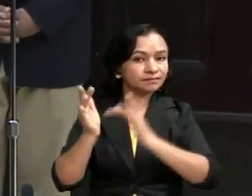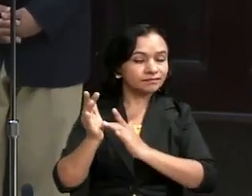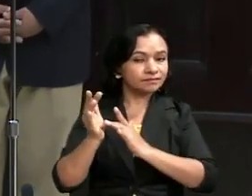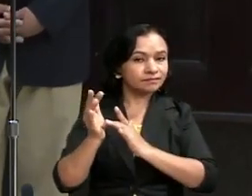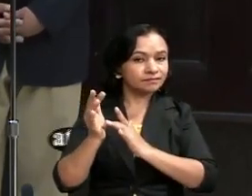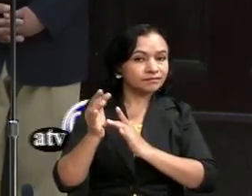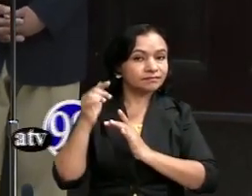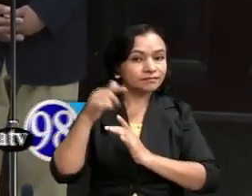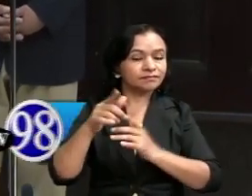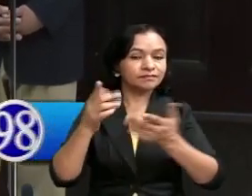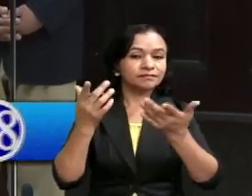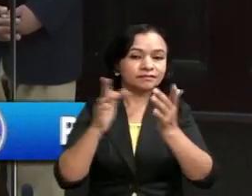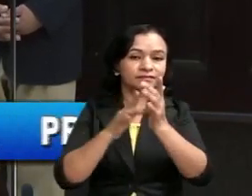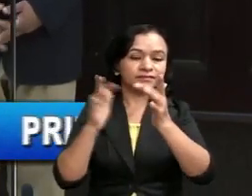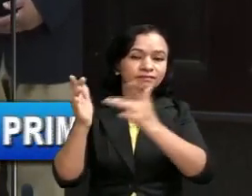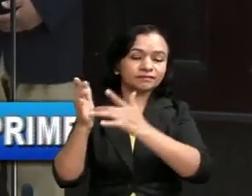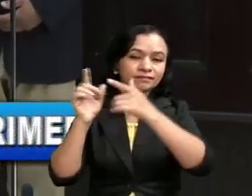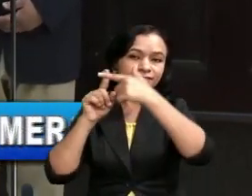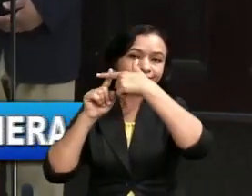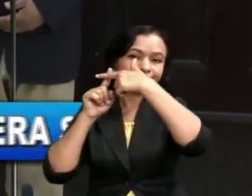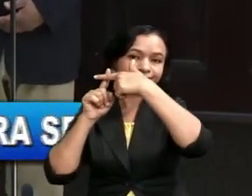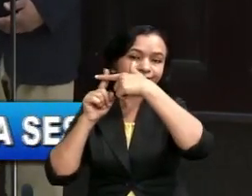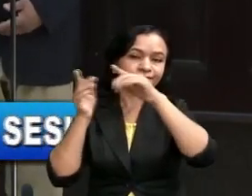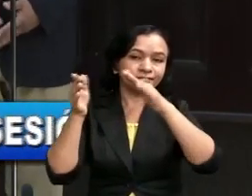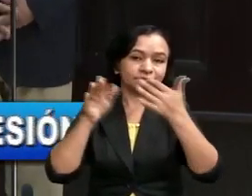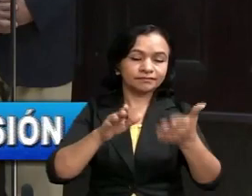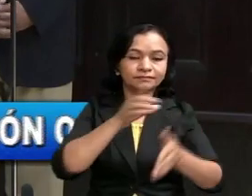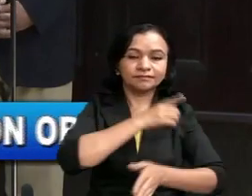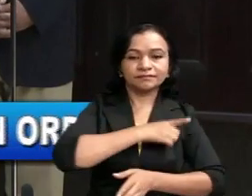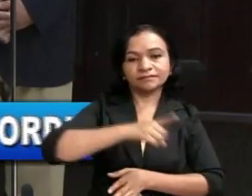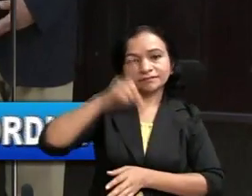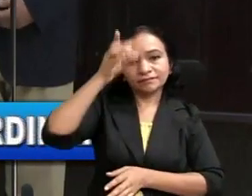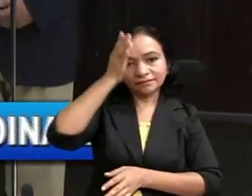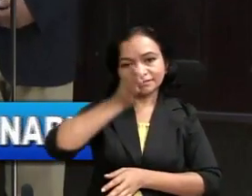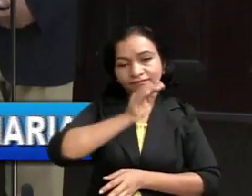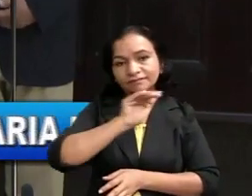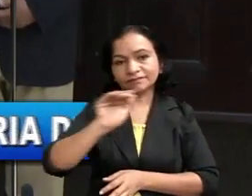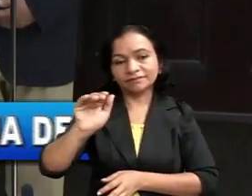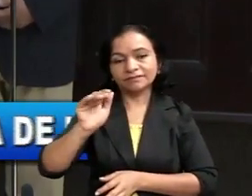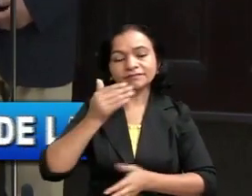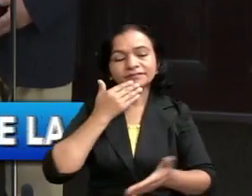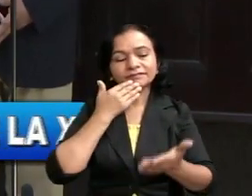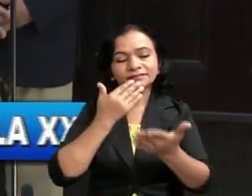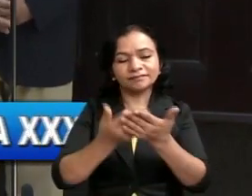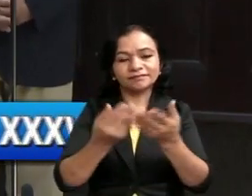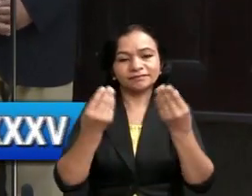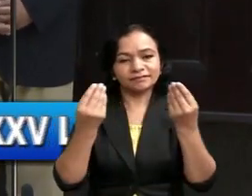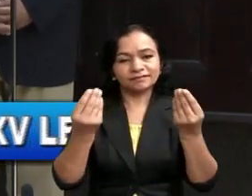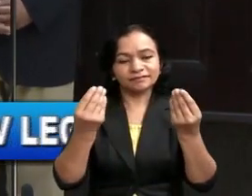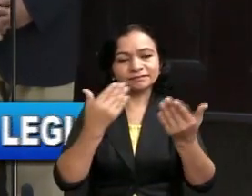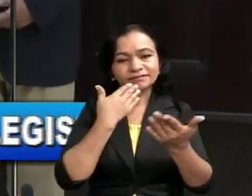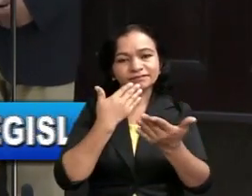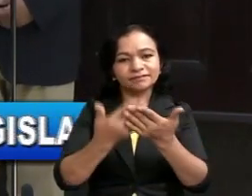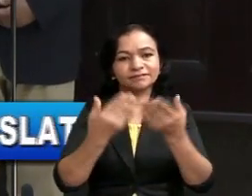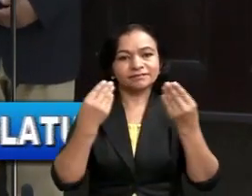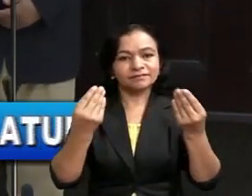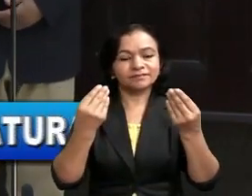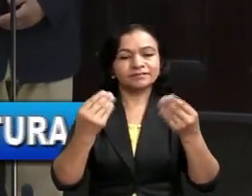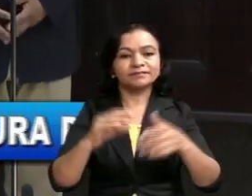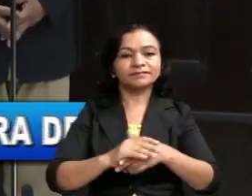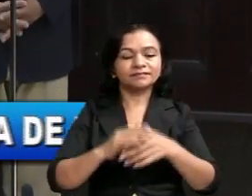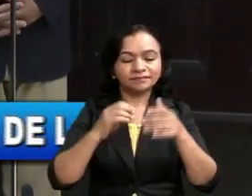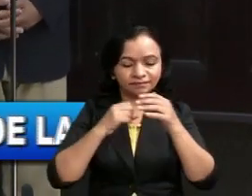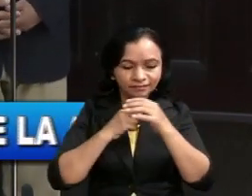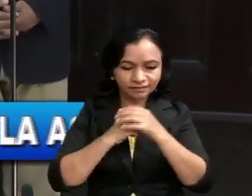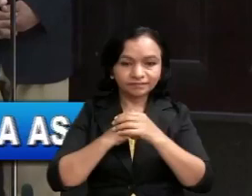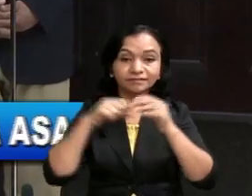este crucificado. God bless you. Dios le bendiga. And thank you. Y le agradezco. We're praying for your country. Estamos orando